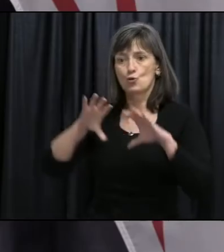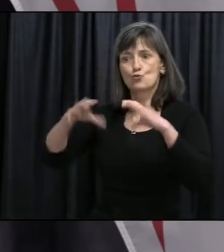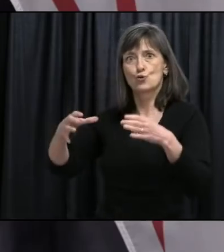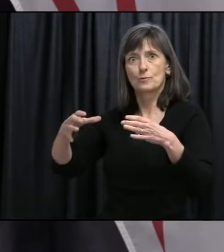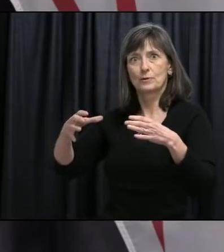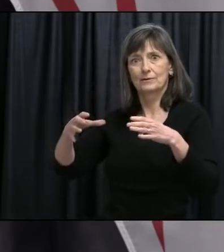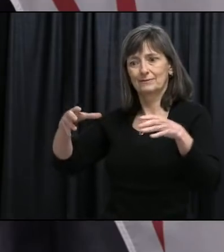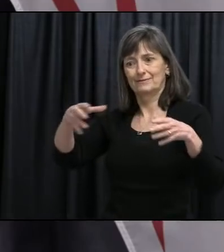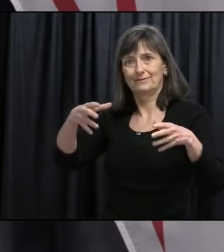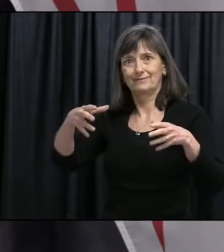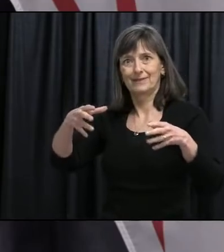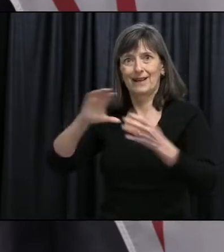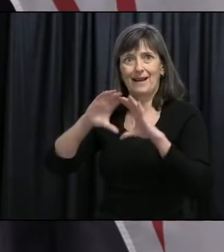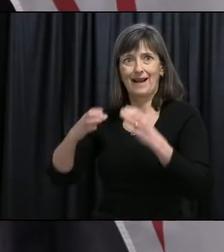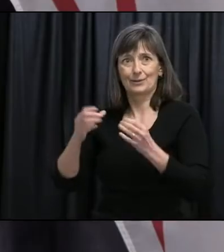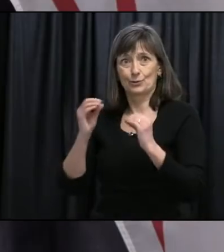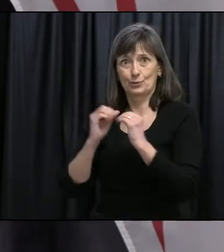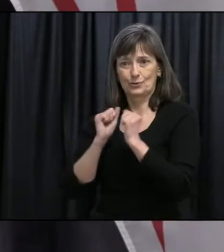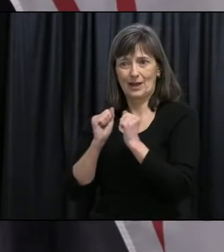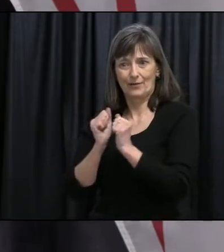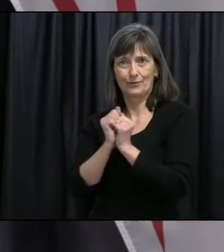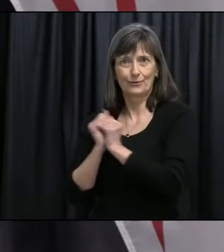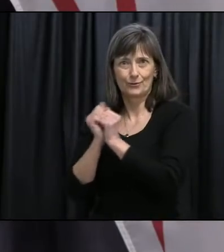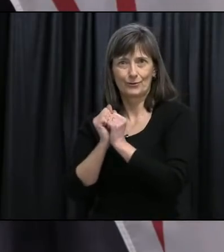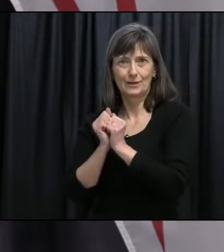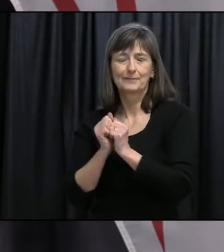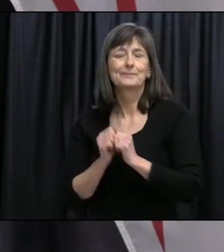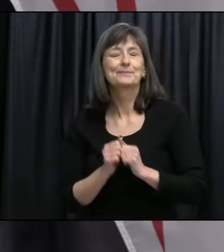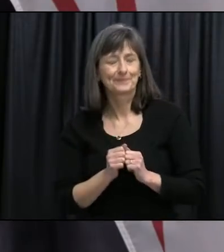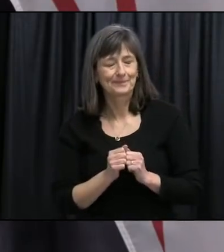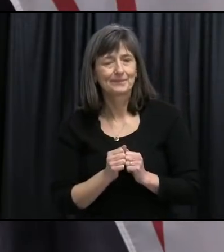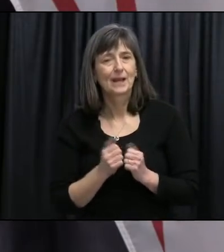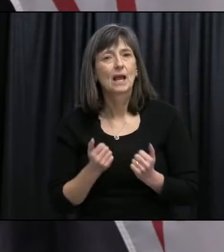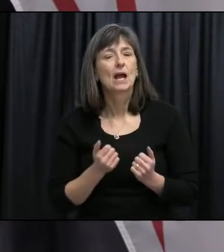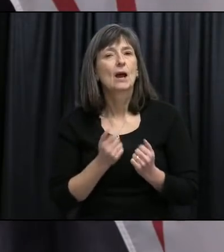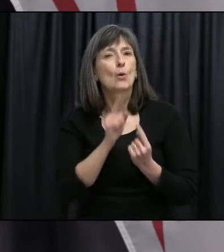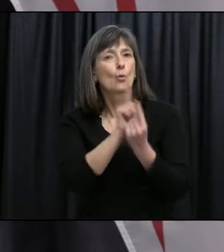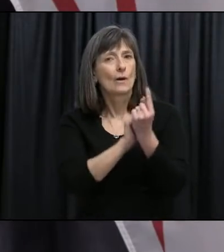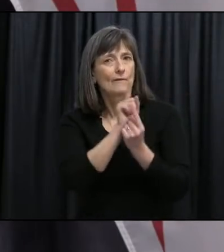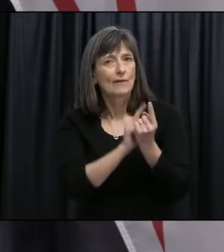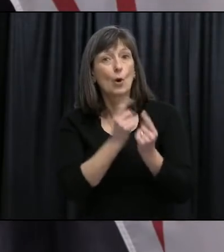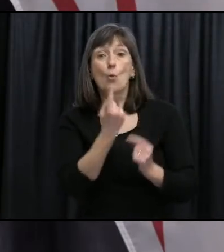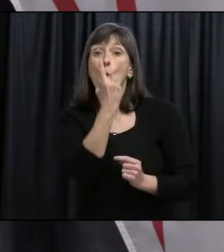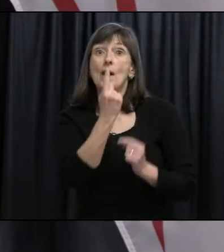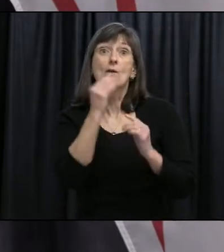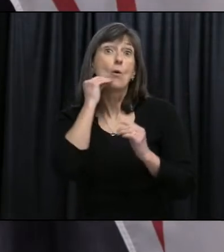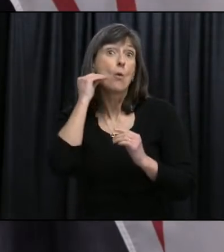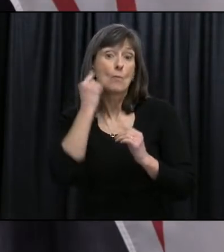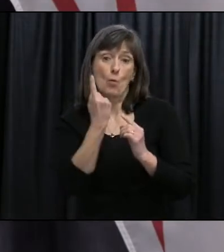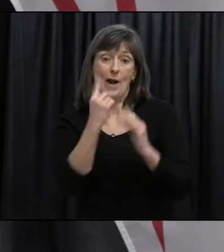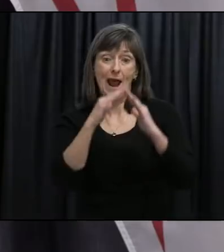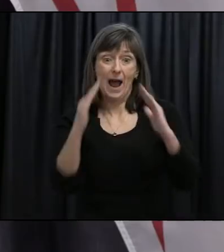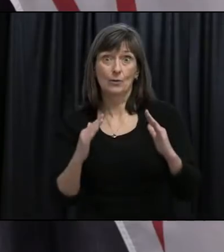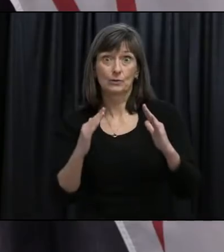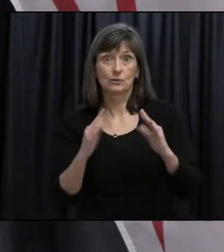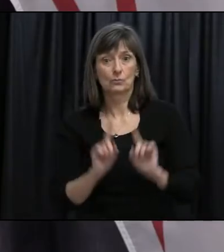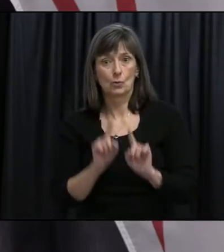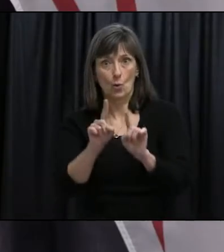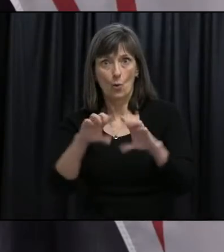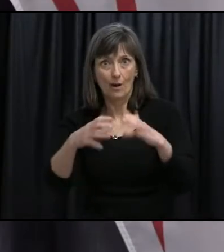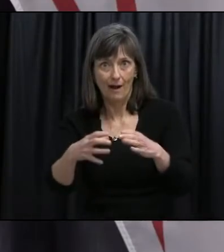we're recommending at this point is for private or the individual households, and not group classes at this time